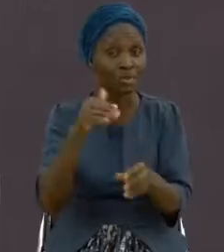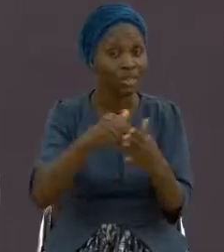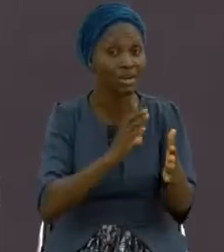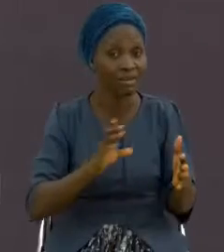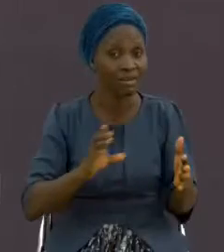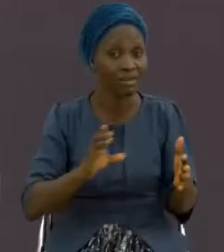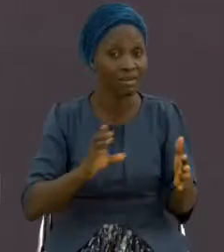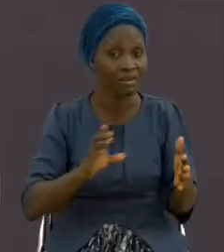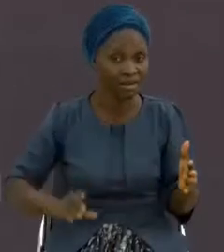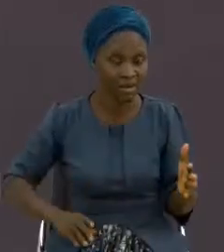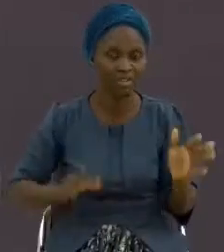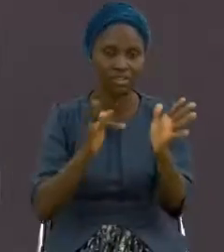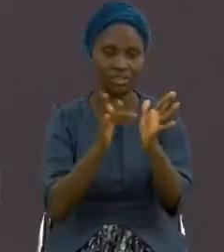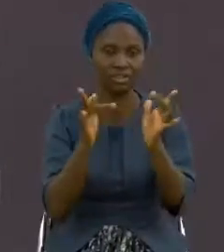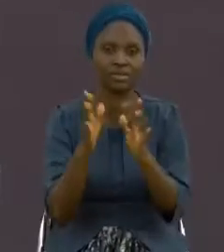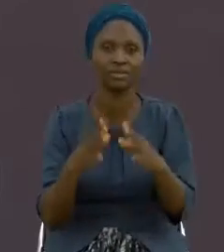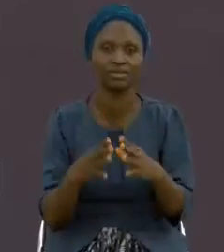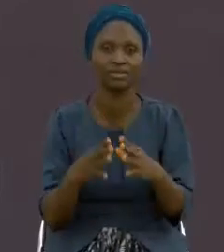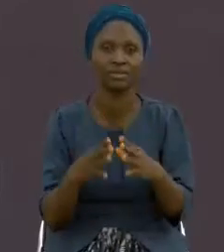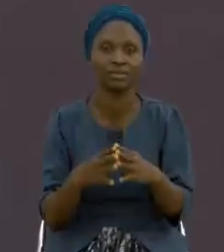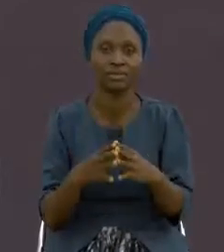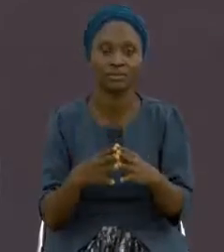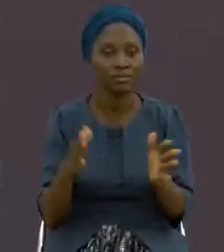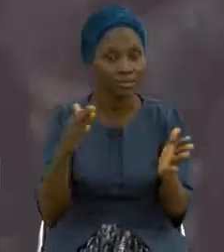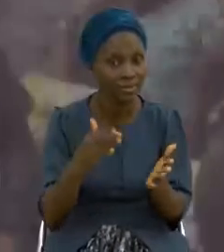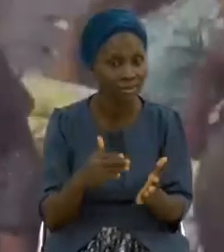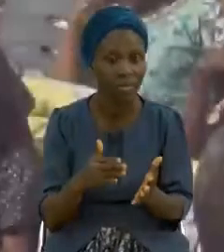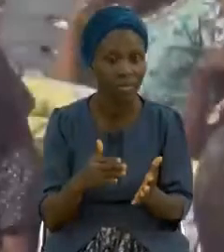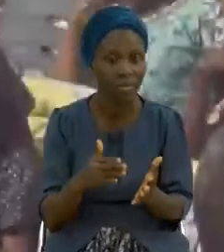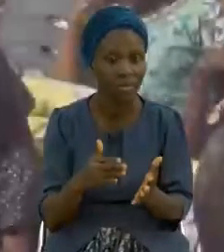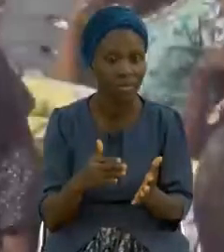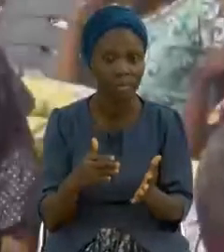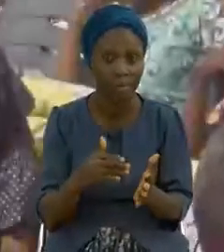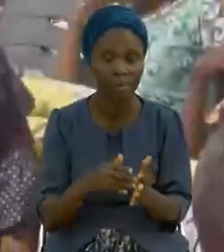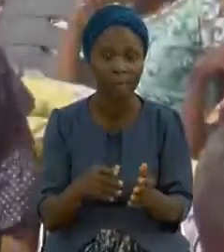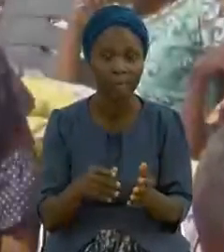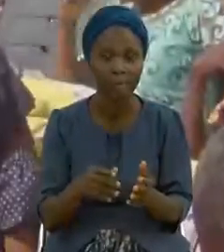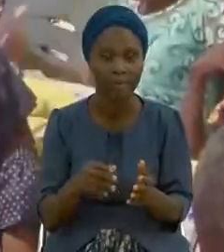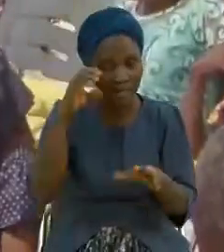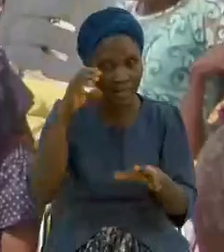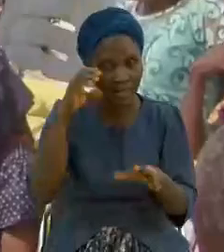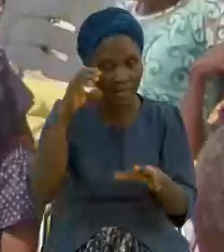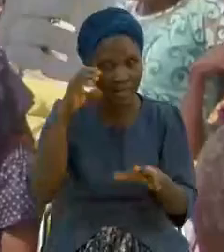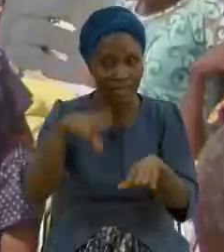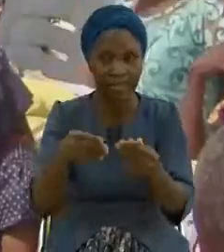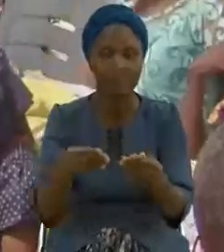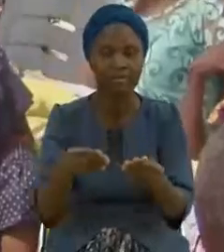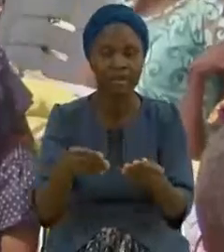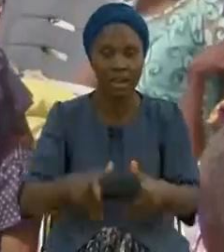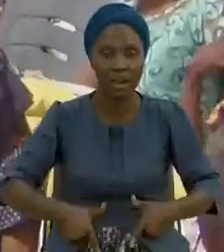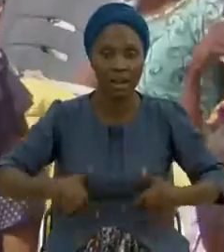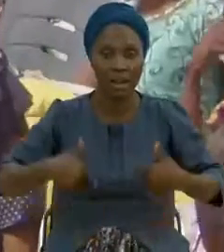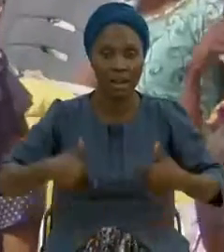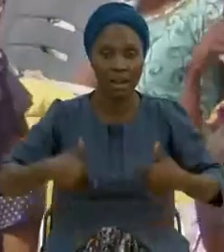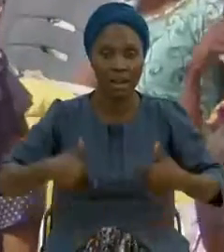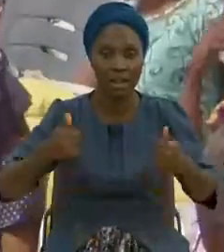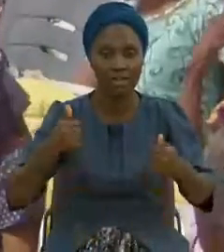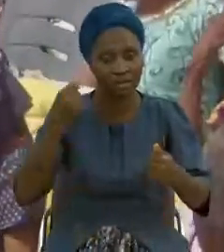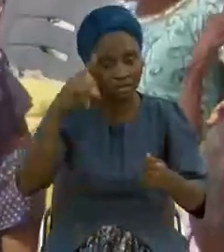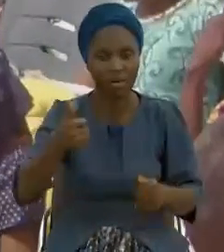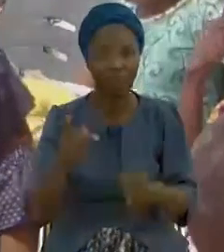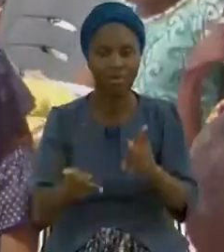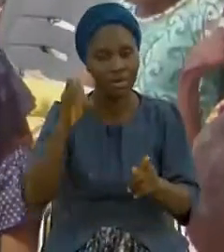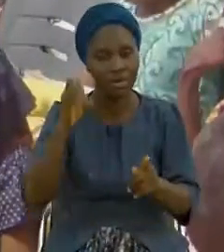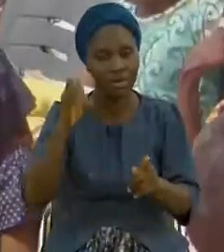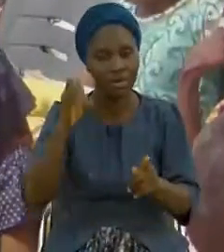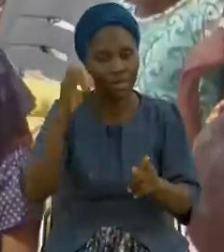gave his life for others. He healed others. He saved others. He lived for